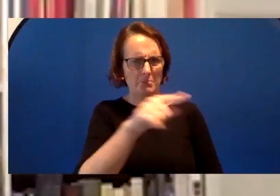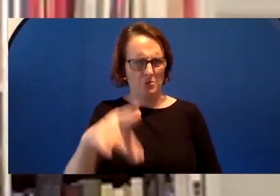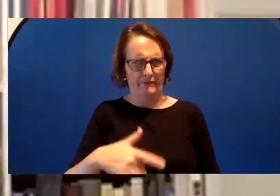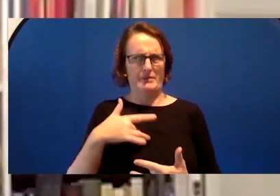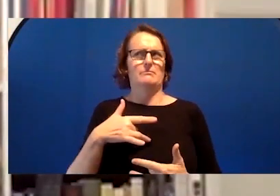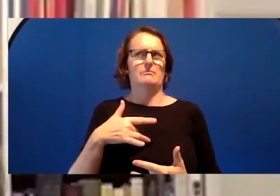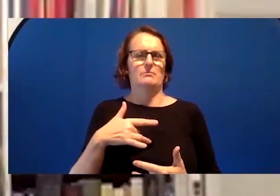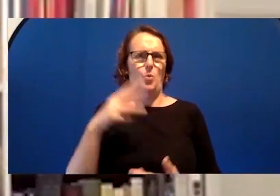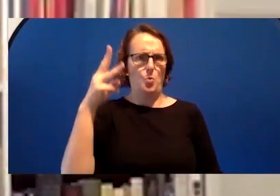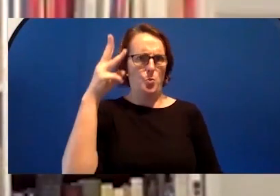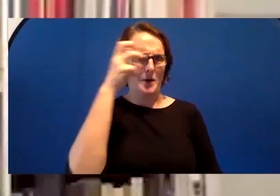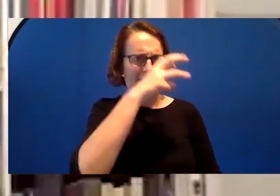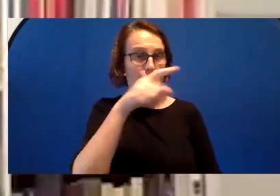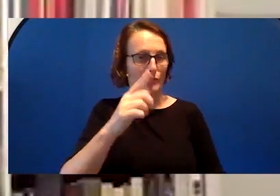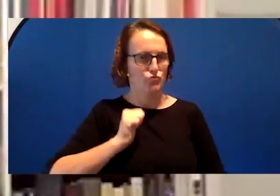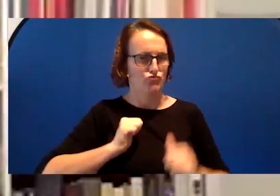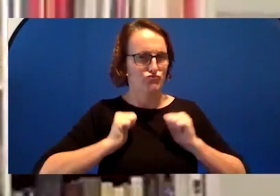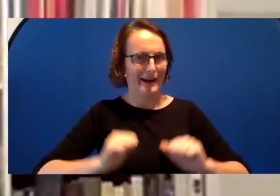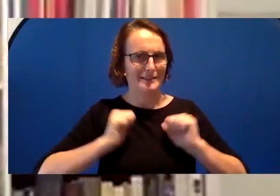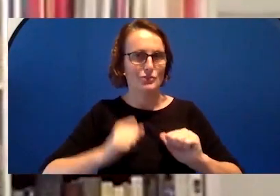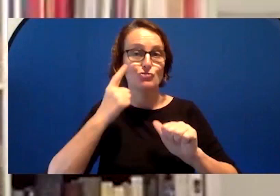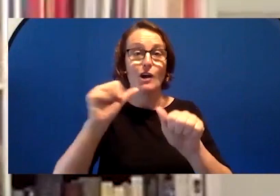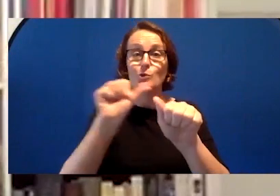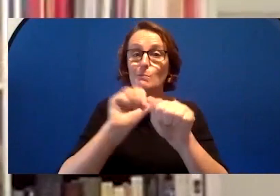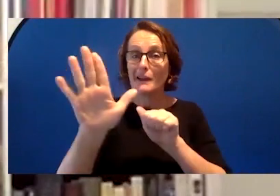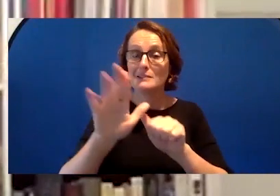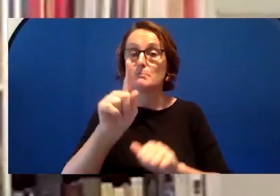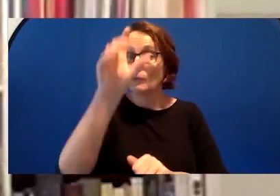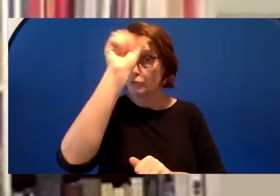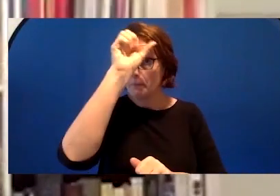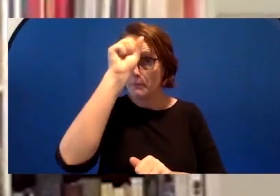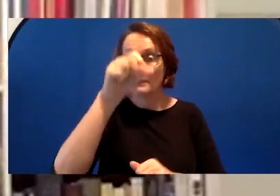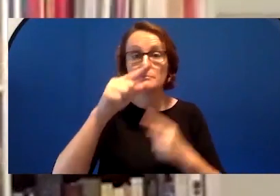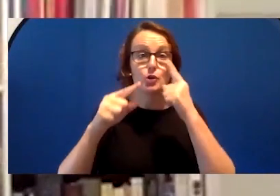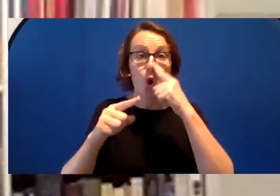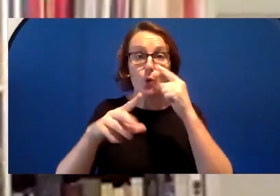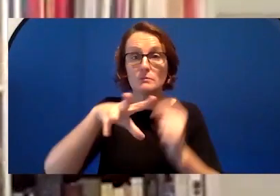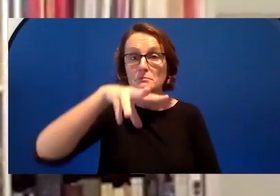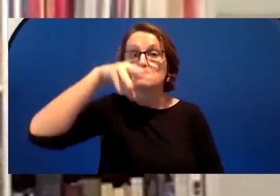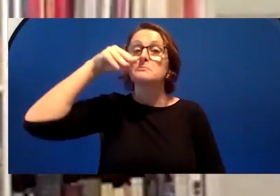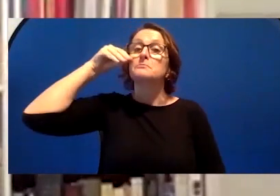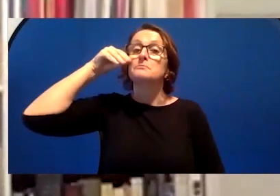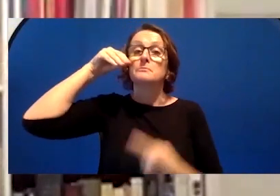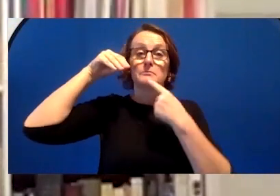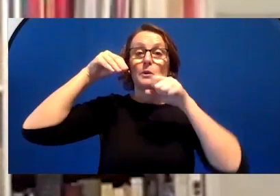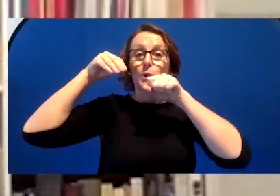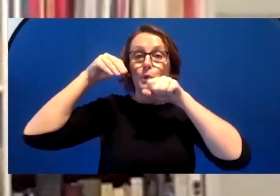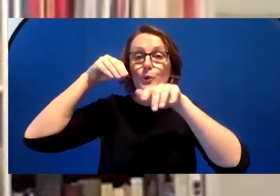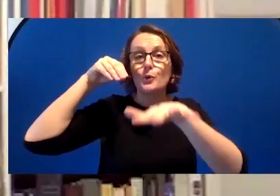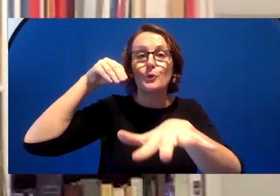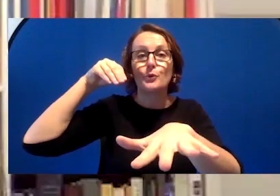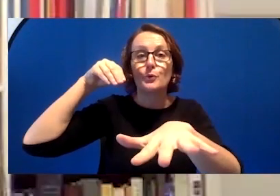and it takes practice, so just do your best. The main thing to remember is breathing in through your nose, out through your mouth, and